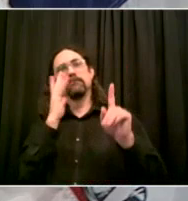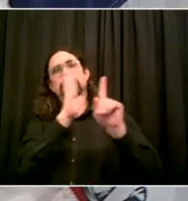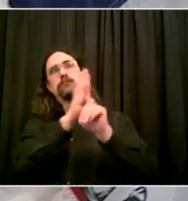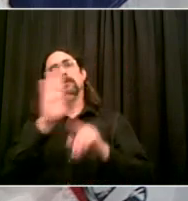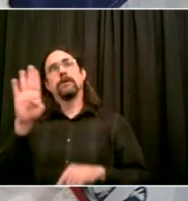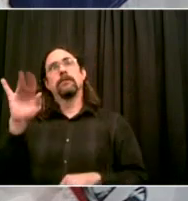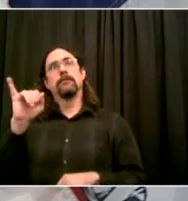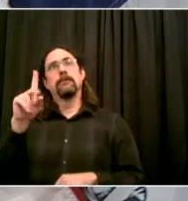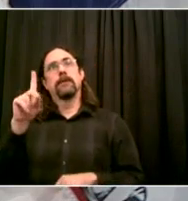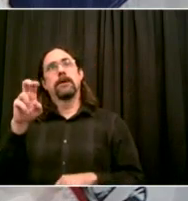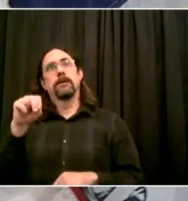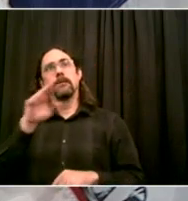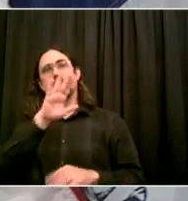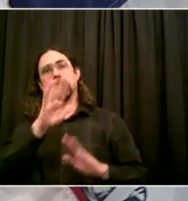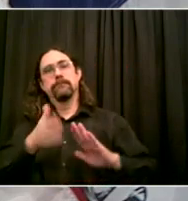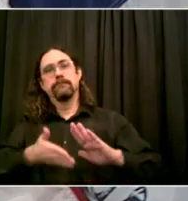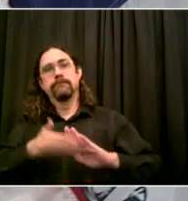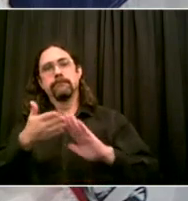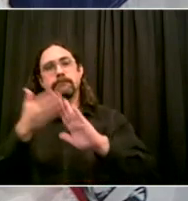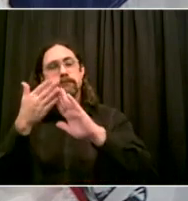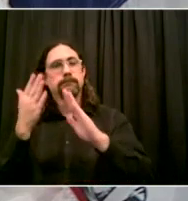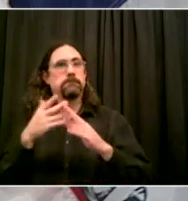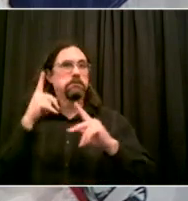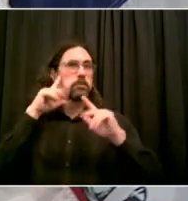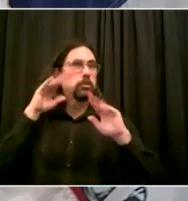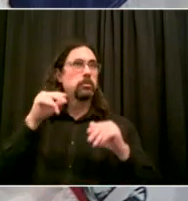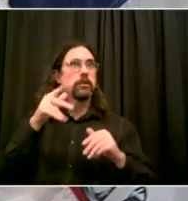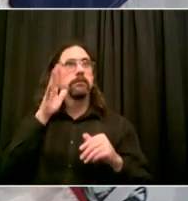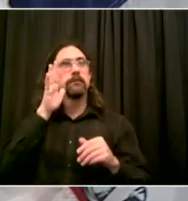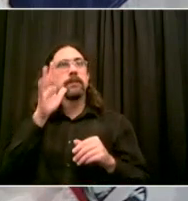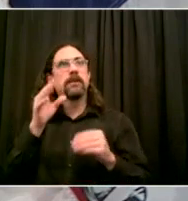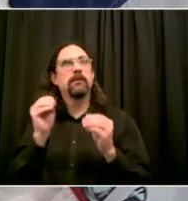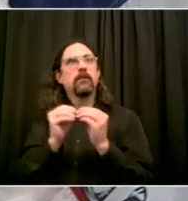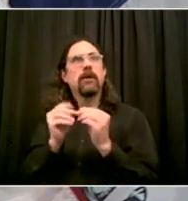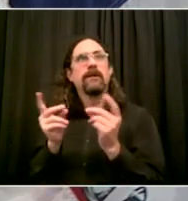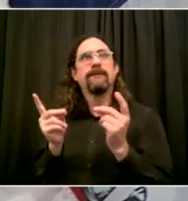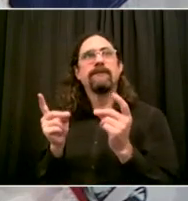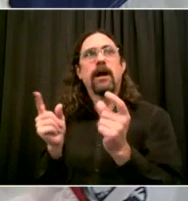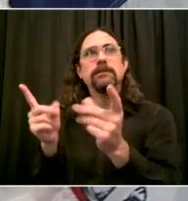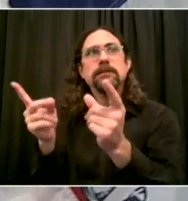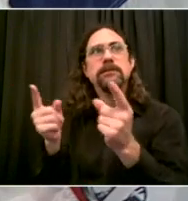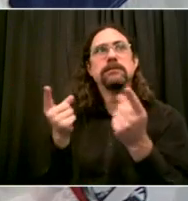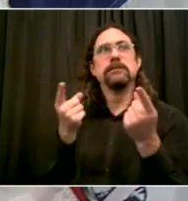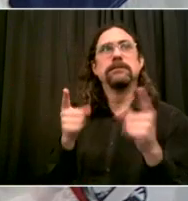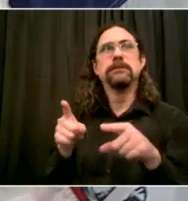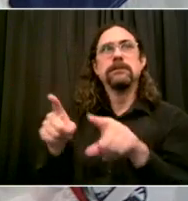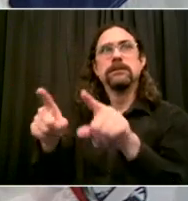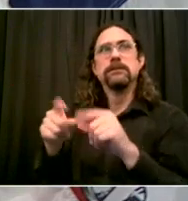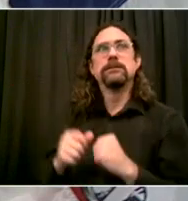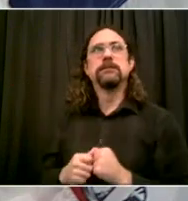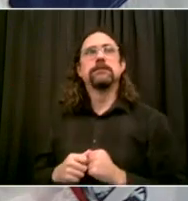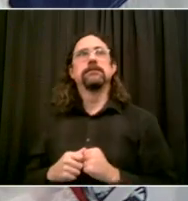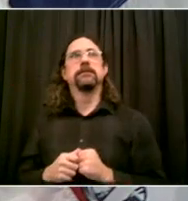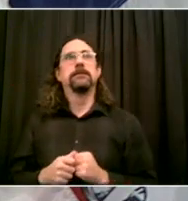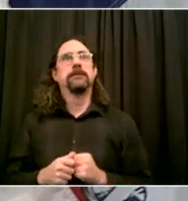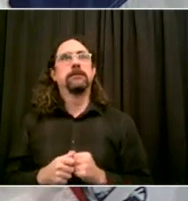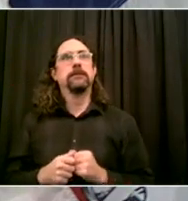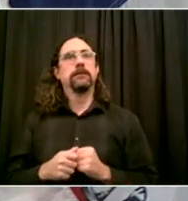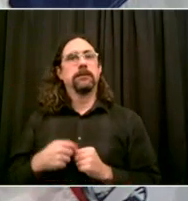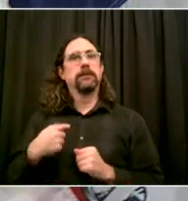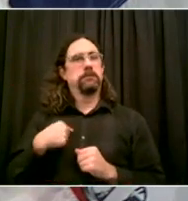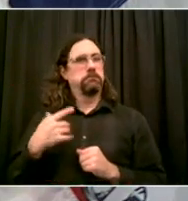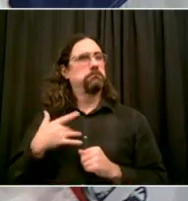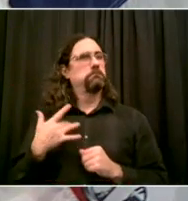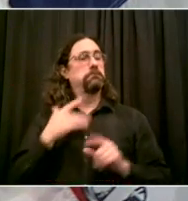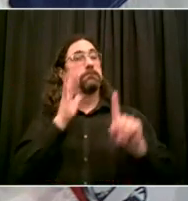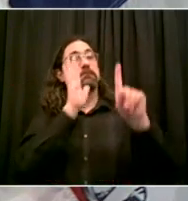focuses on what people need, but also what cities and states need to get back on their feet, that could be a blessing for sure. But